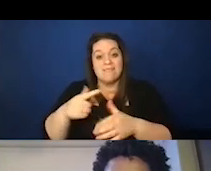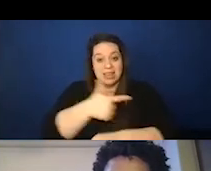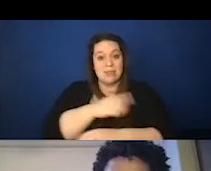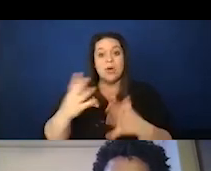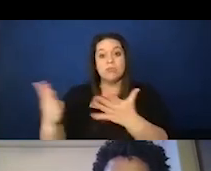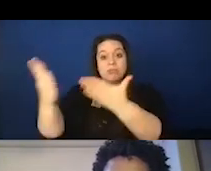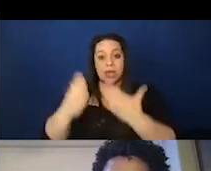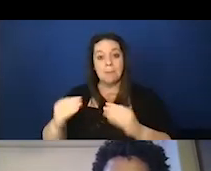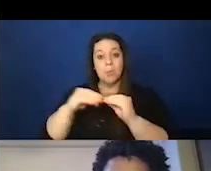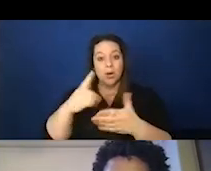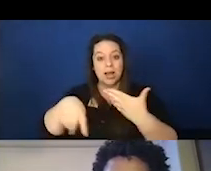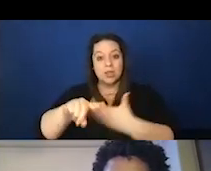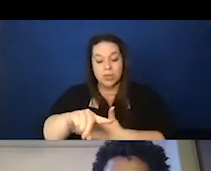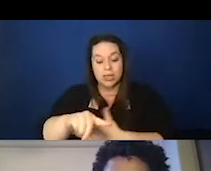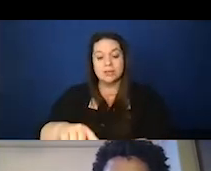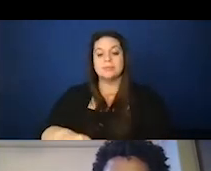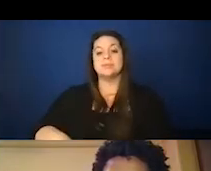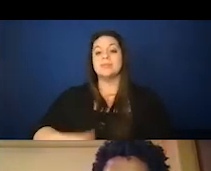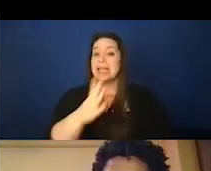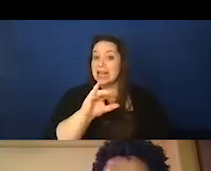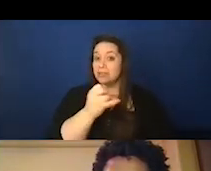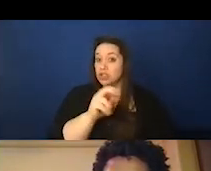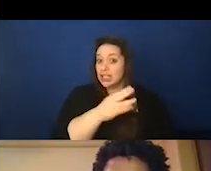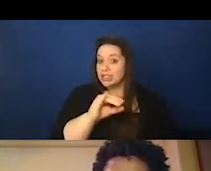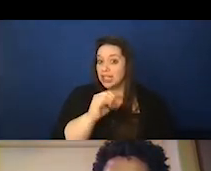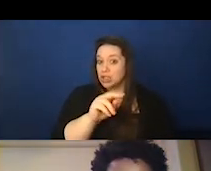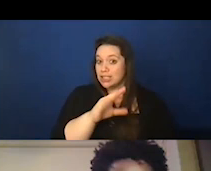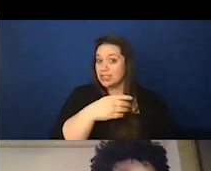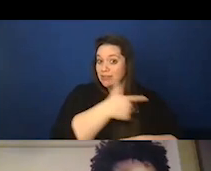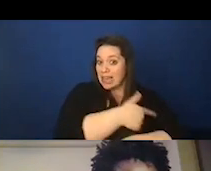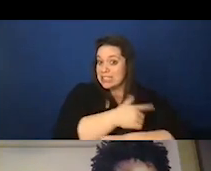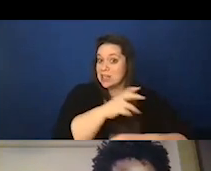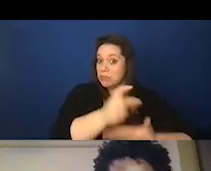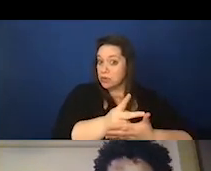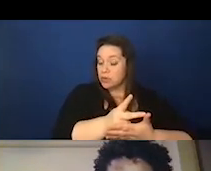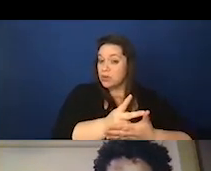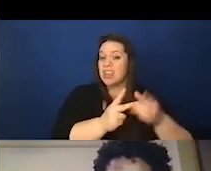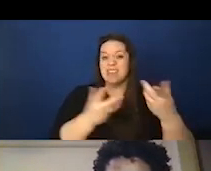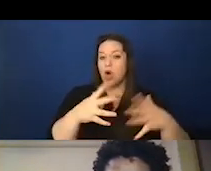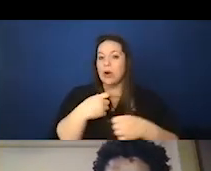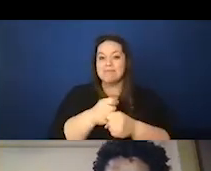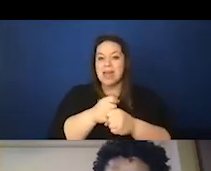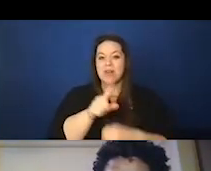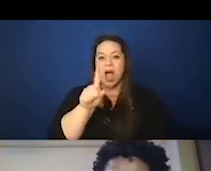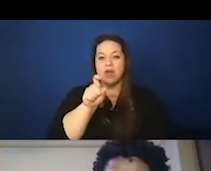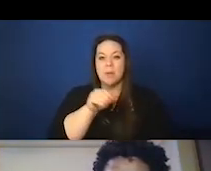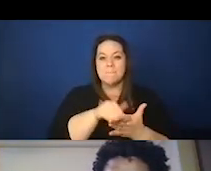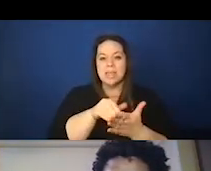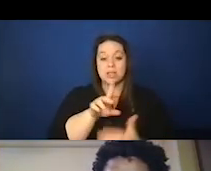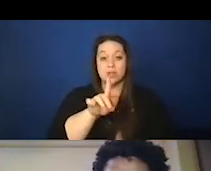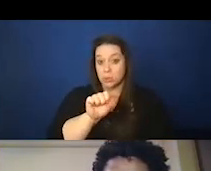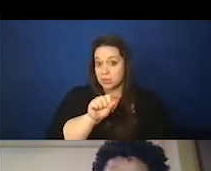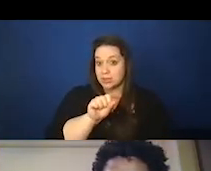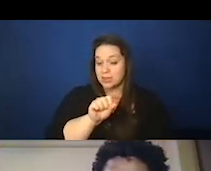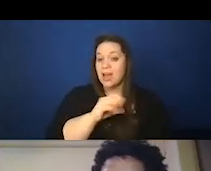And again, if the Johnson & Johnson gets approved, Johnson & Johnson has already manufactured 100 million doses of